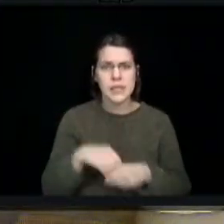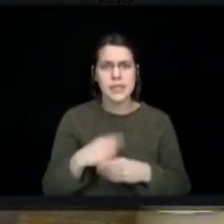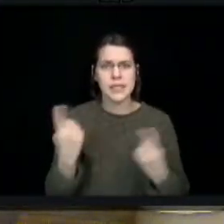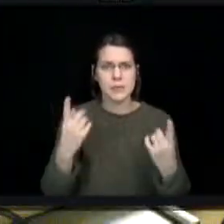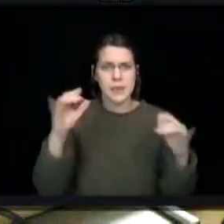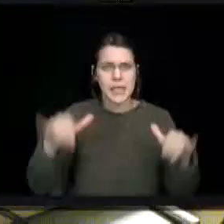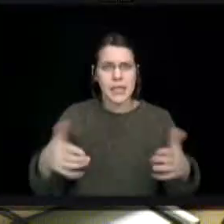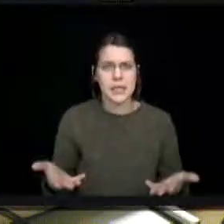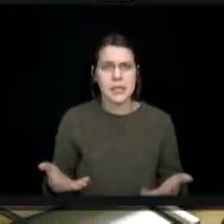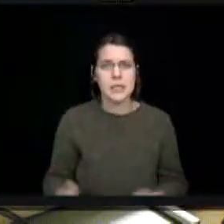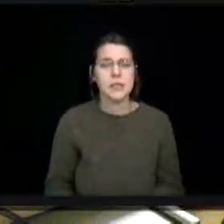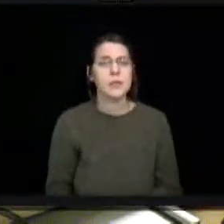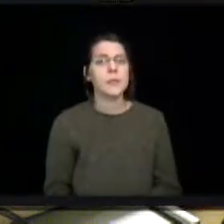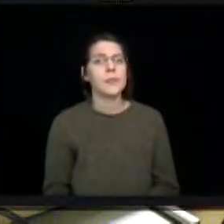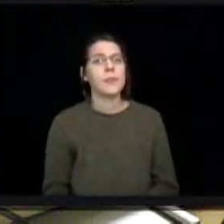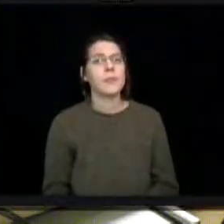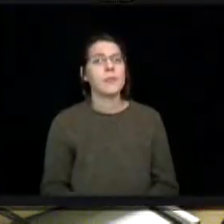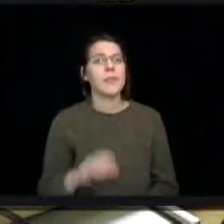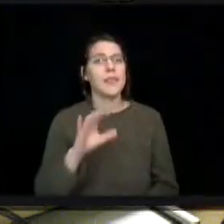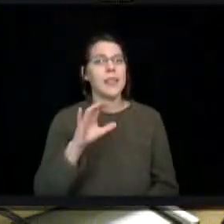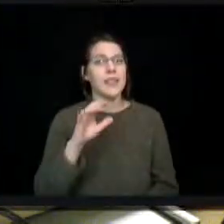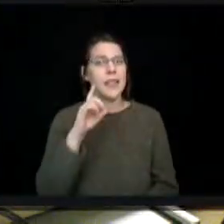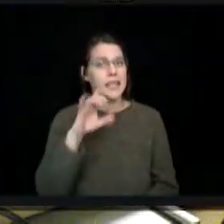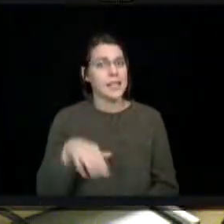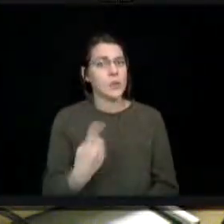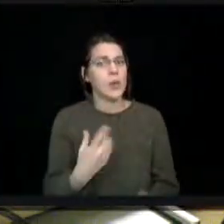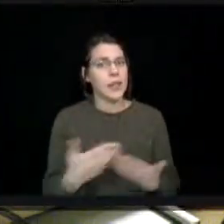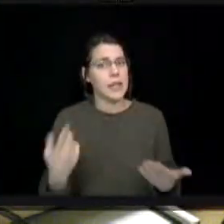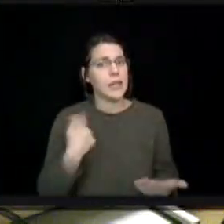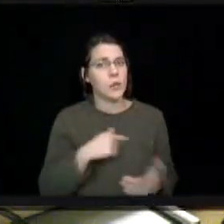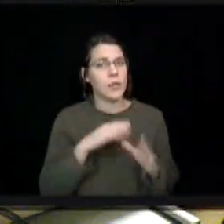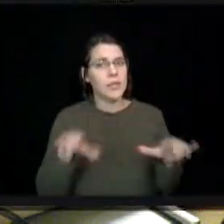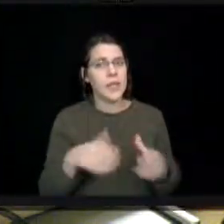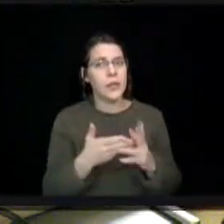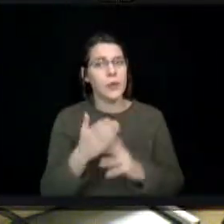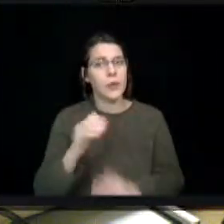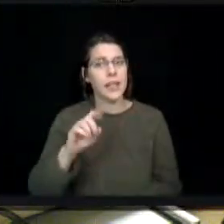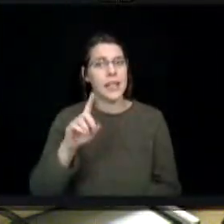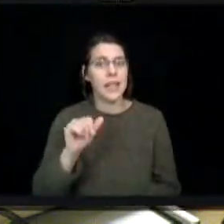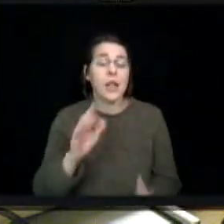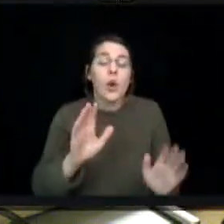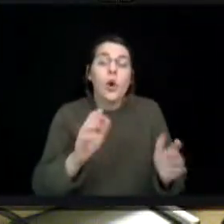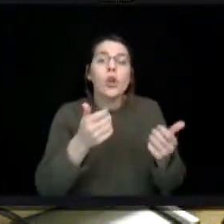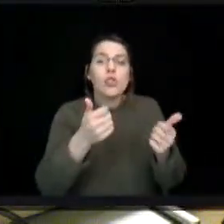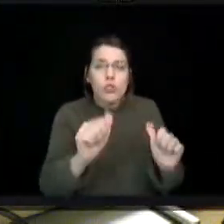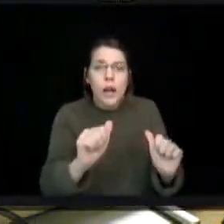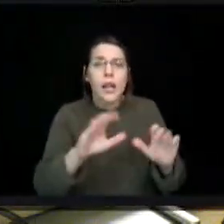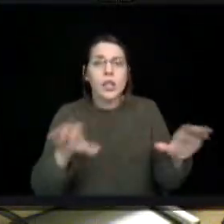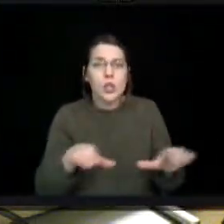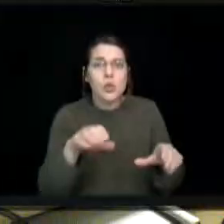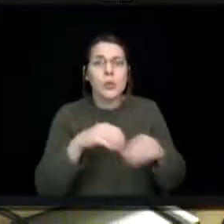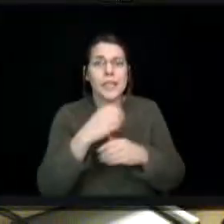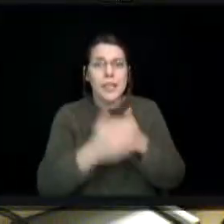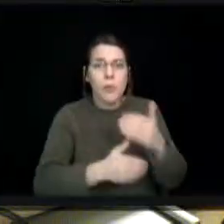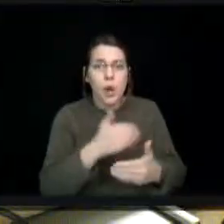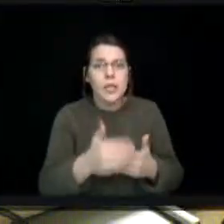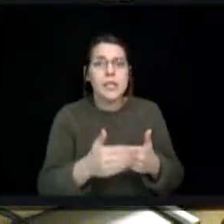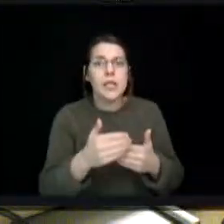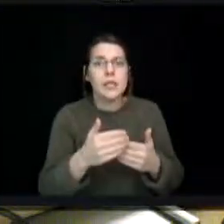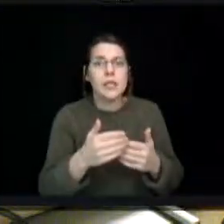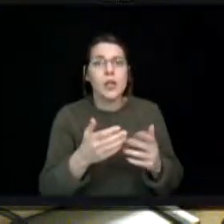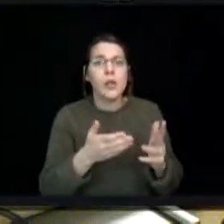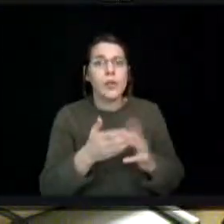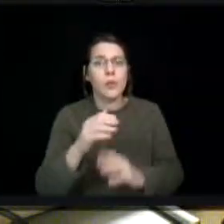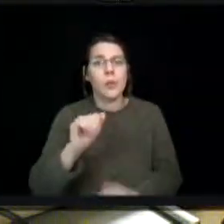well? So I think that is one of the things that we have done through the ADA or are attempting to do, or in process of doing with the ADA transition plan.